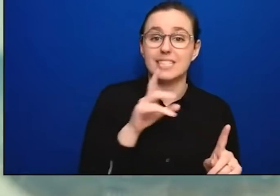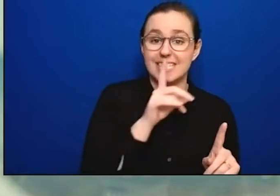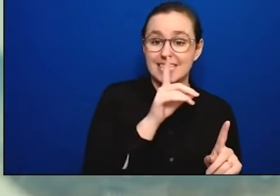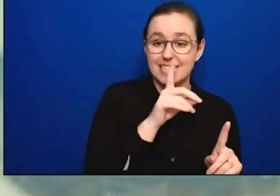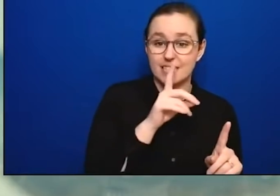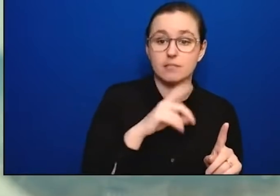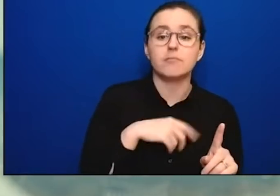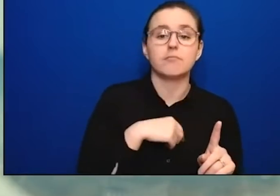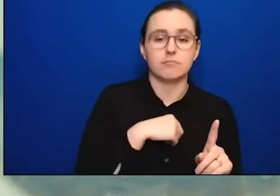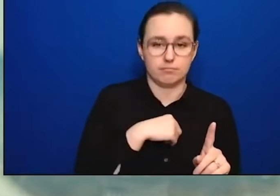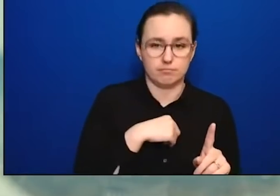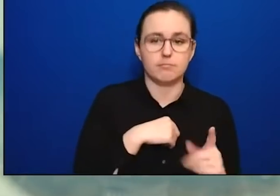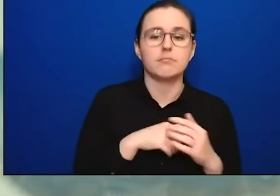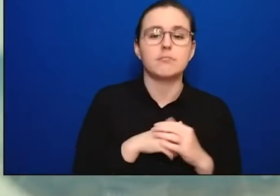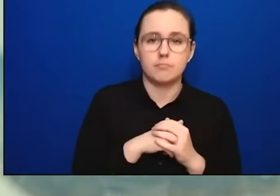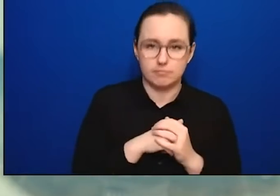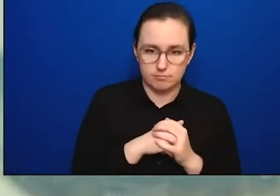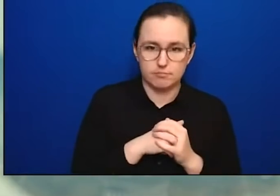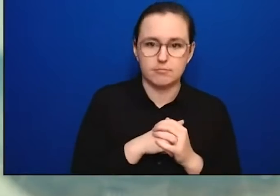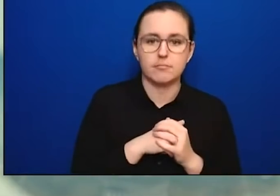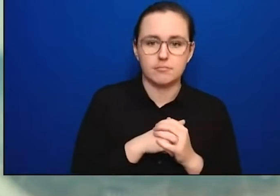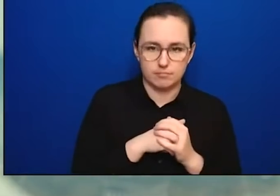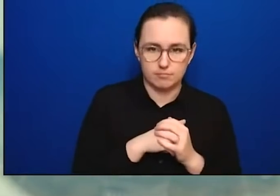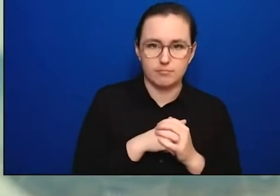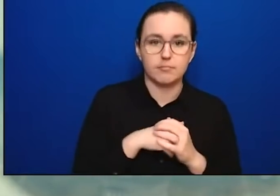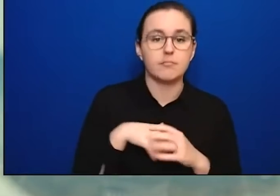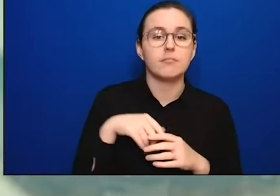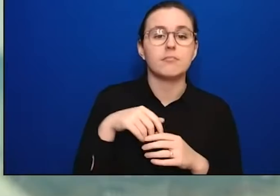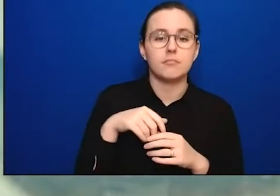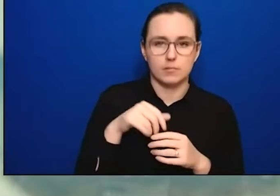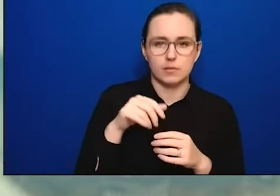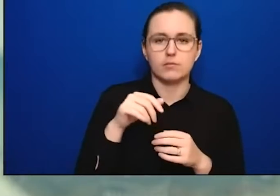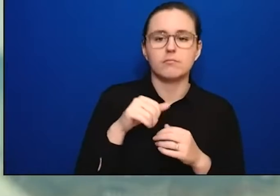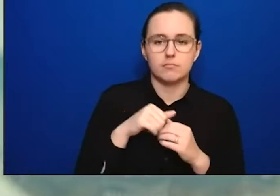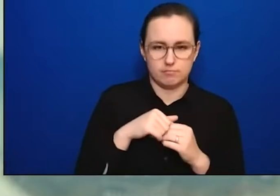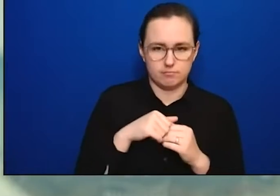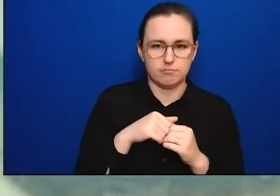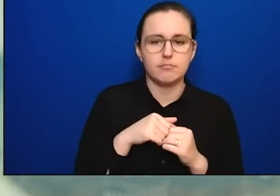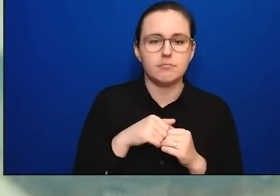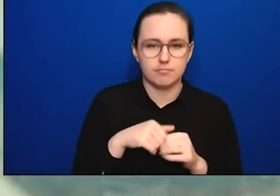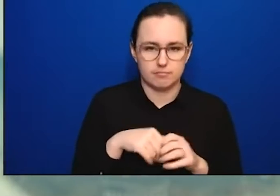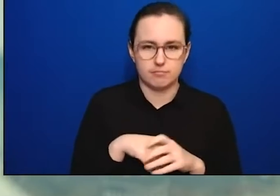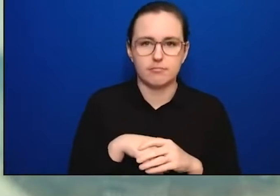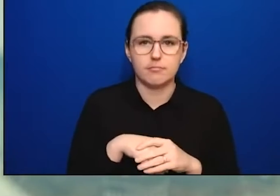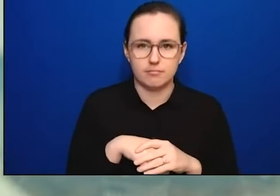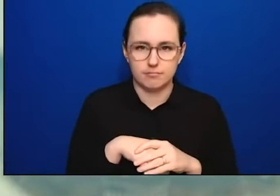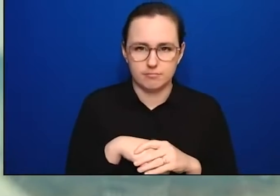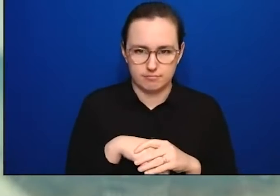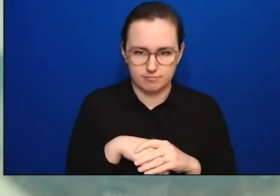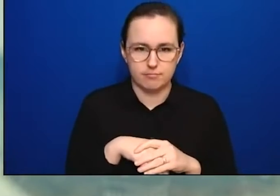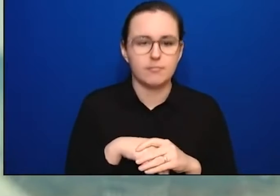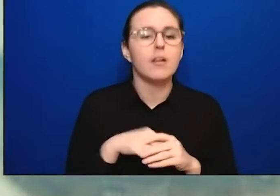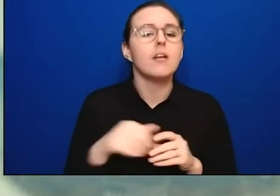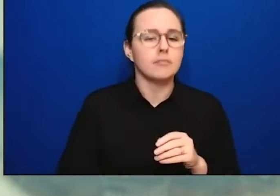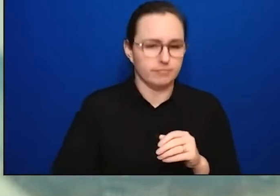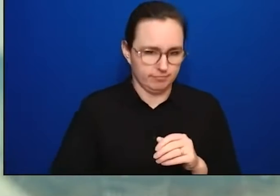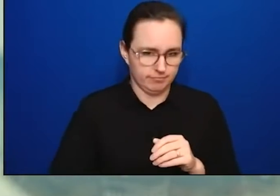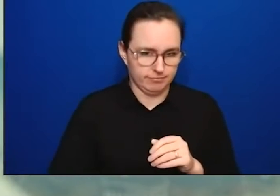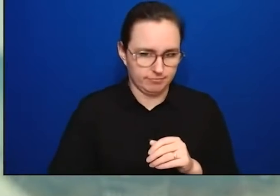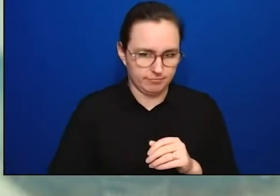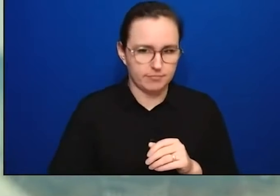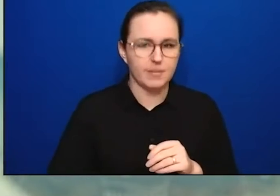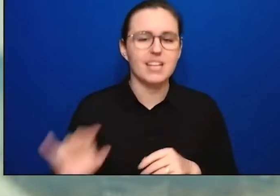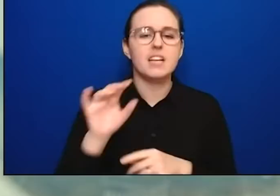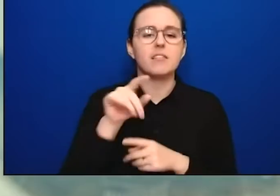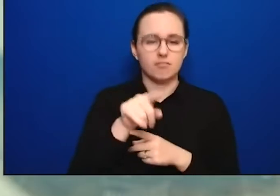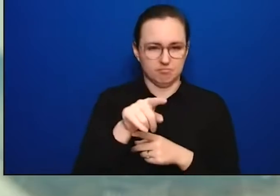in the period January 16th to January 22nd that they had postponed 790 non-urgent scheduled surgeries.